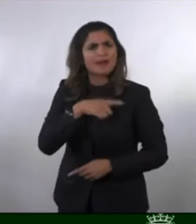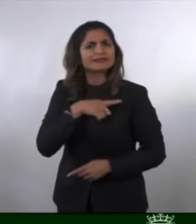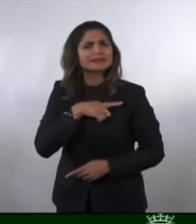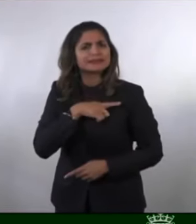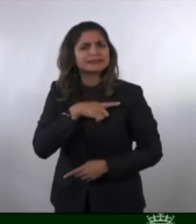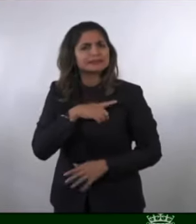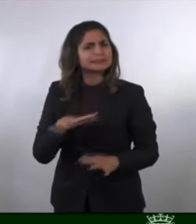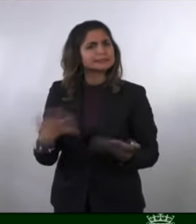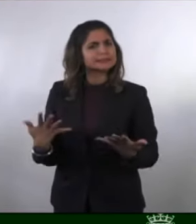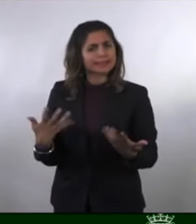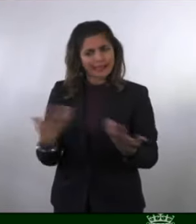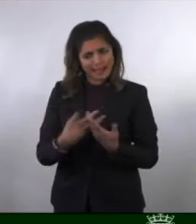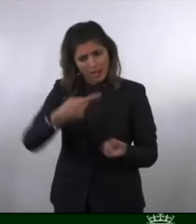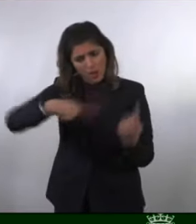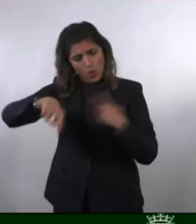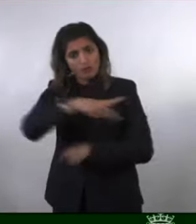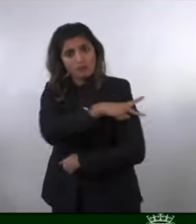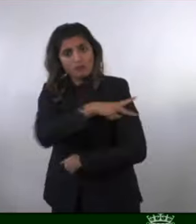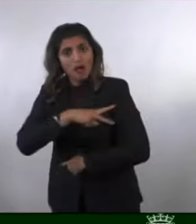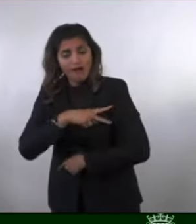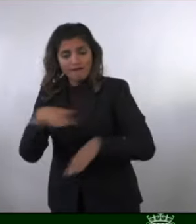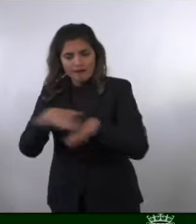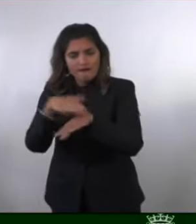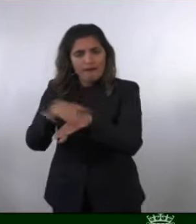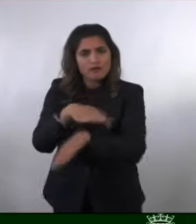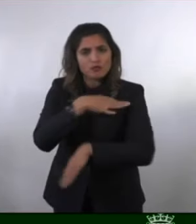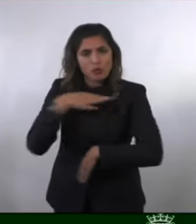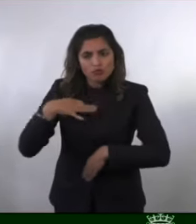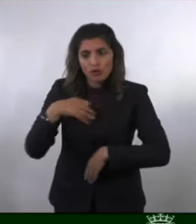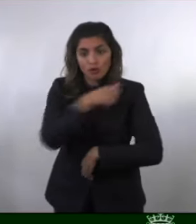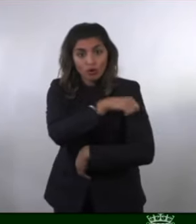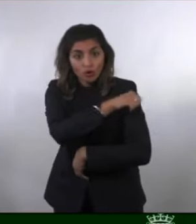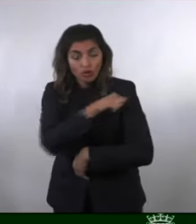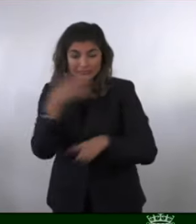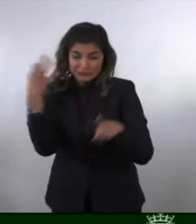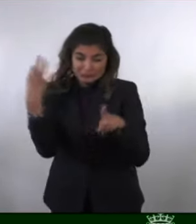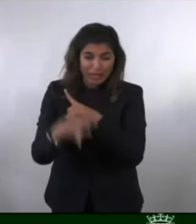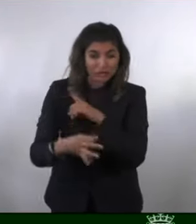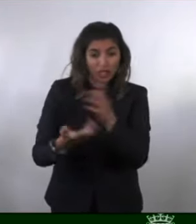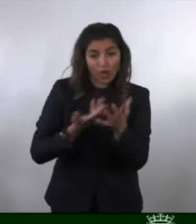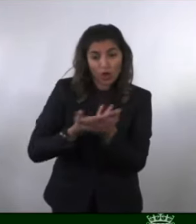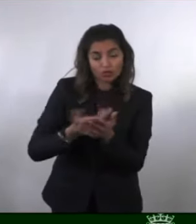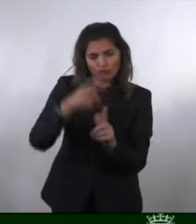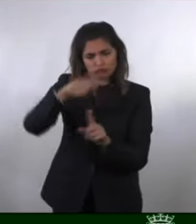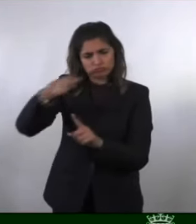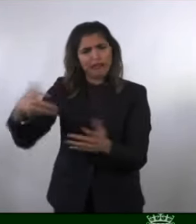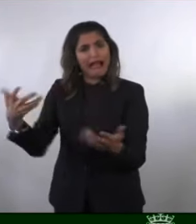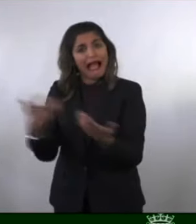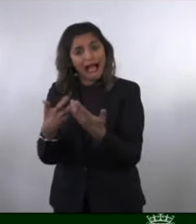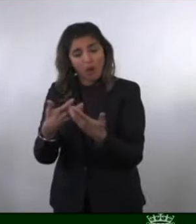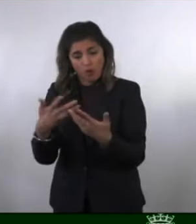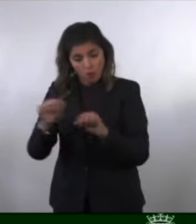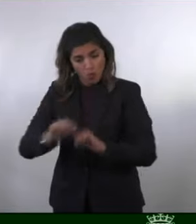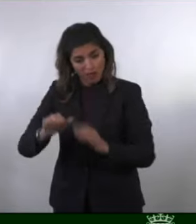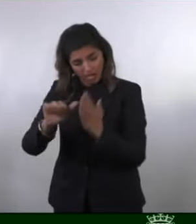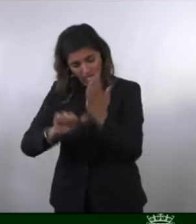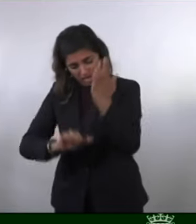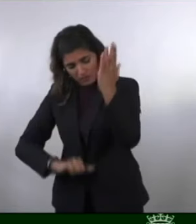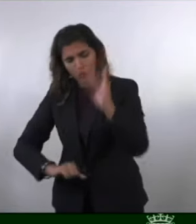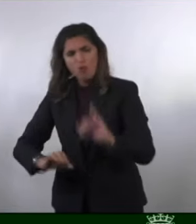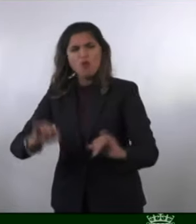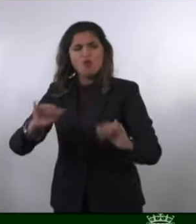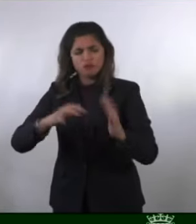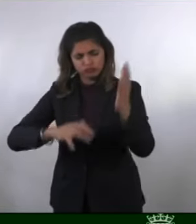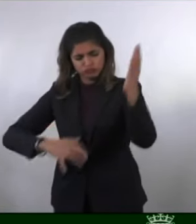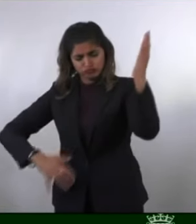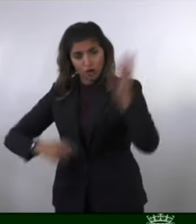is he going to provide the extra staff in terms of doctors, nurses and specialists to get the waiting list down and to meet the surge in